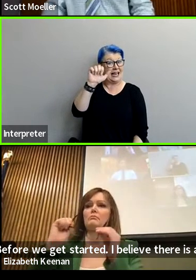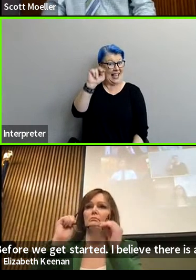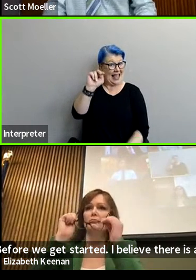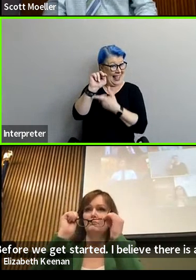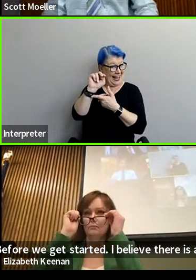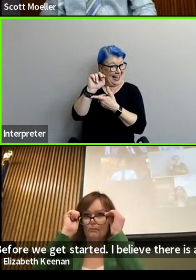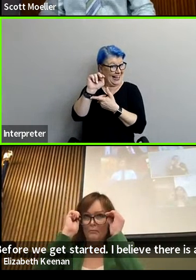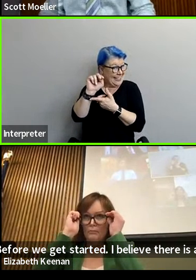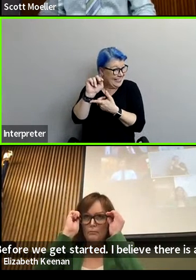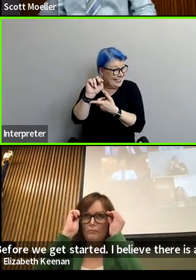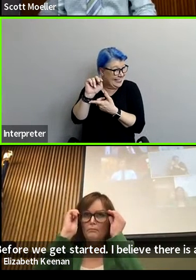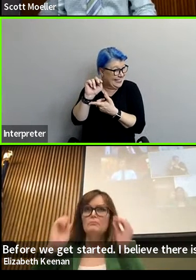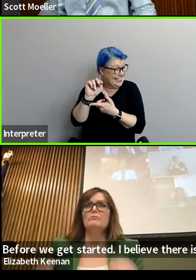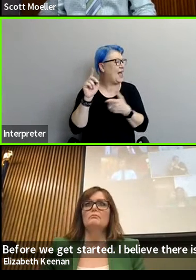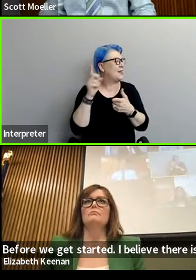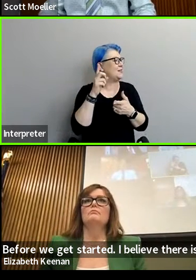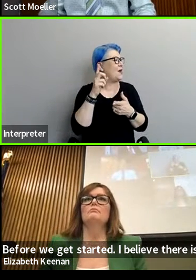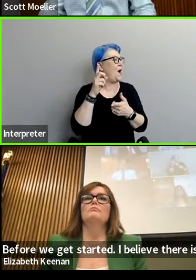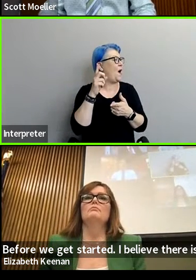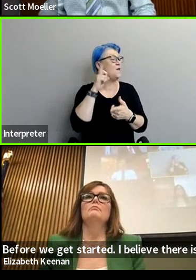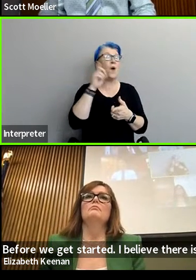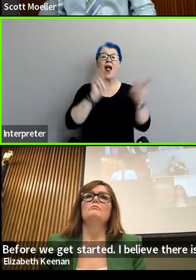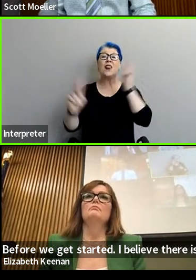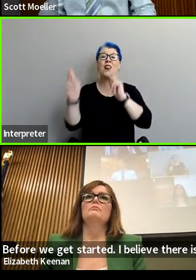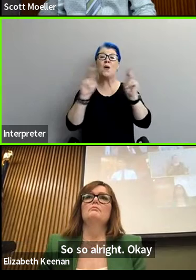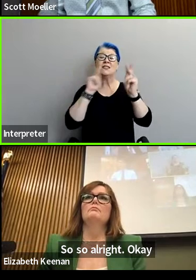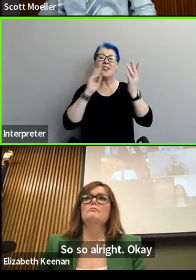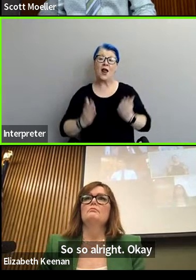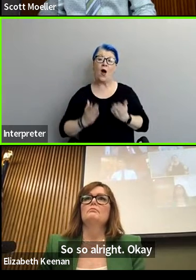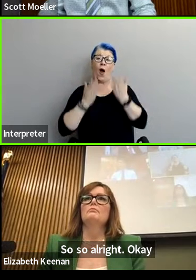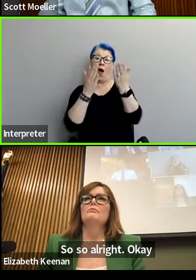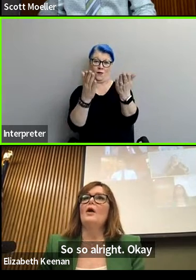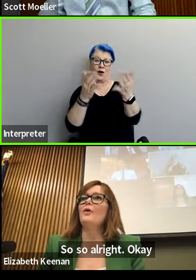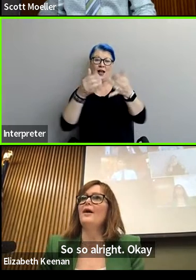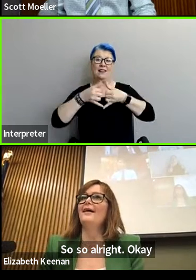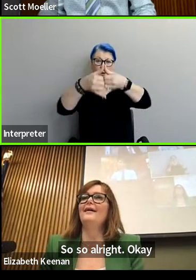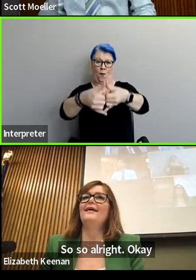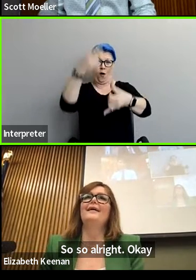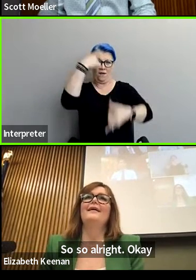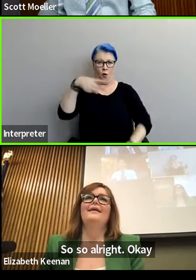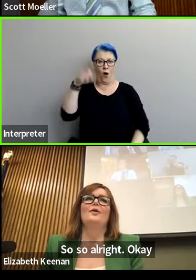So if those of you who are giving it would like to come up to the podium.